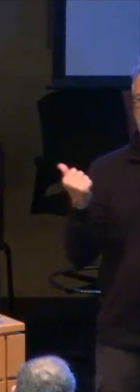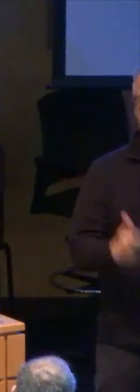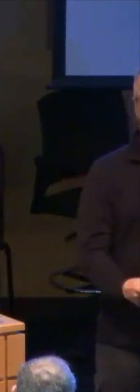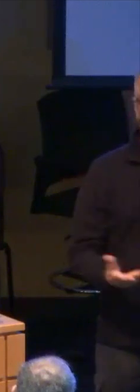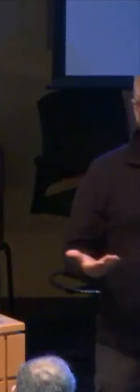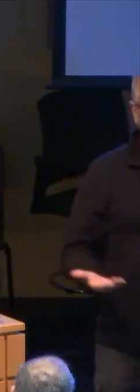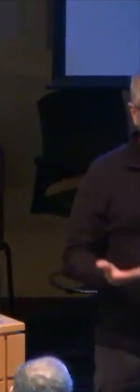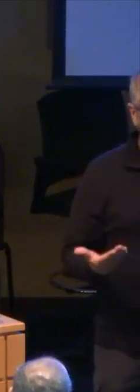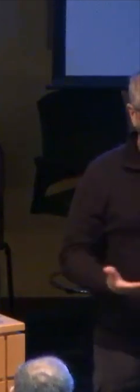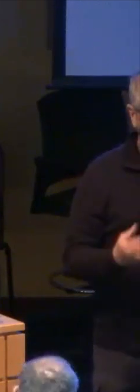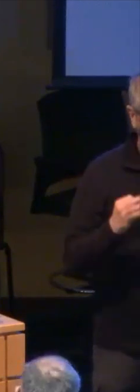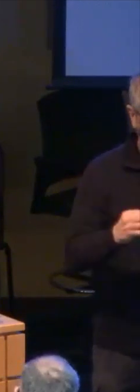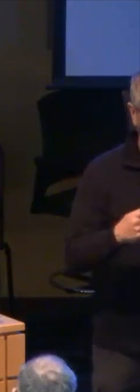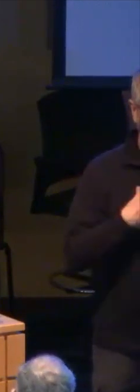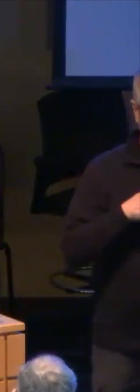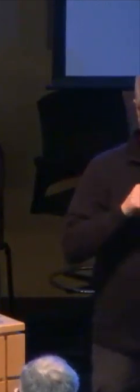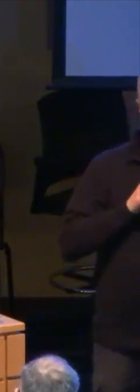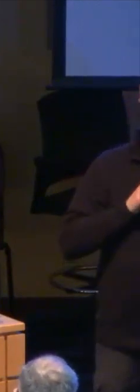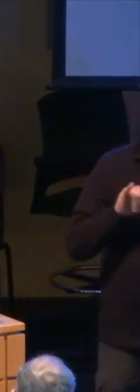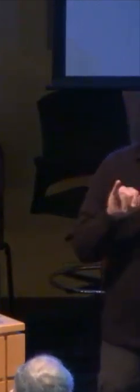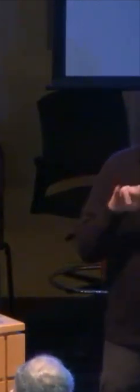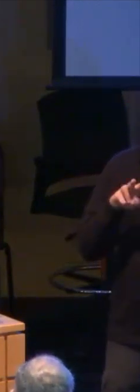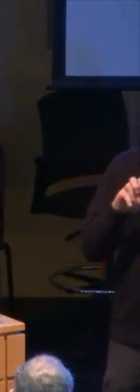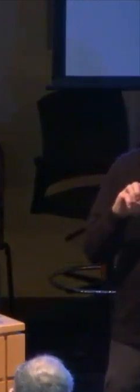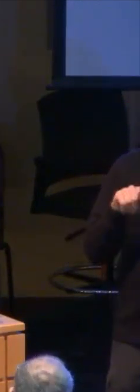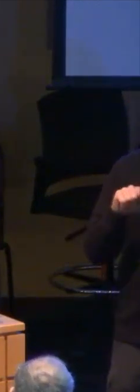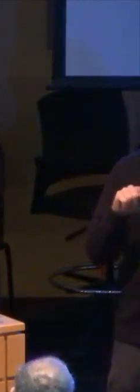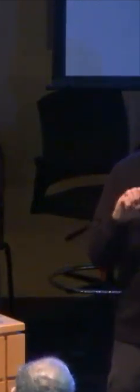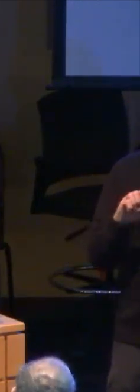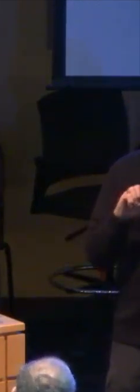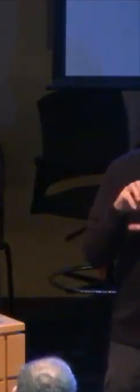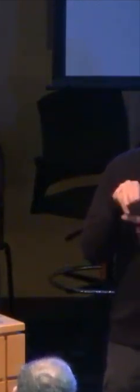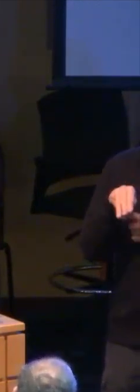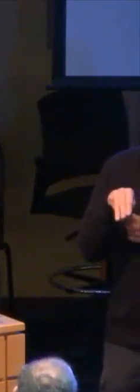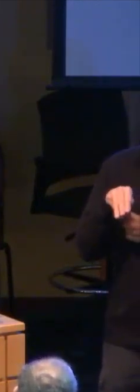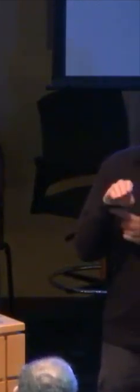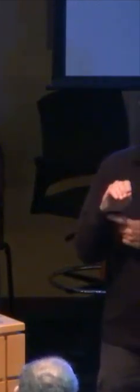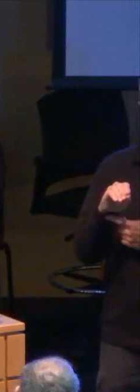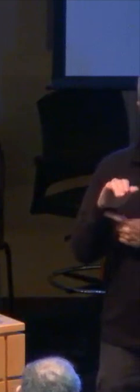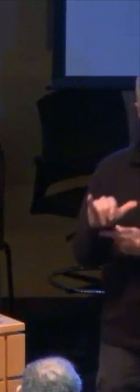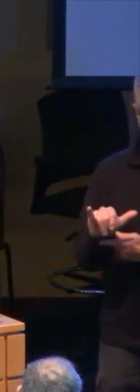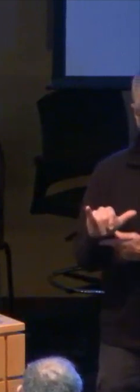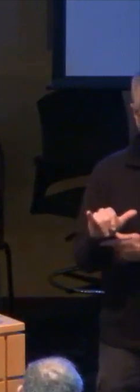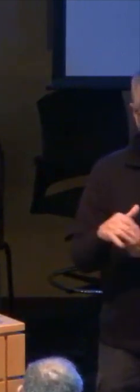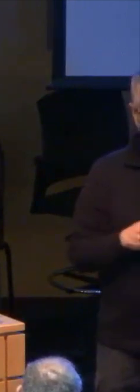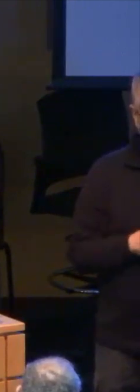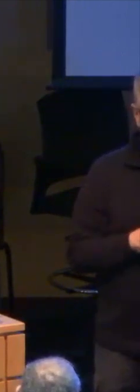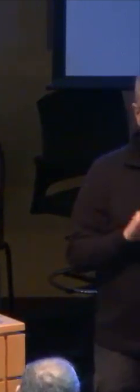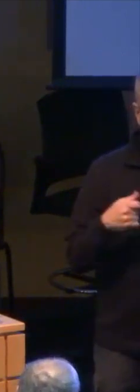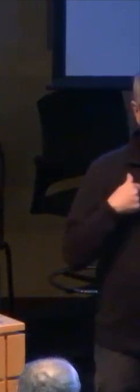Lectures. We are housed in the Graduate School here at the University of Washington.